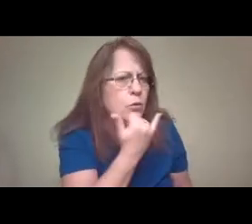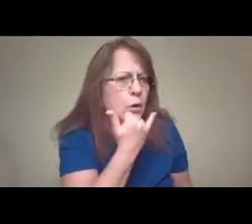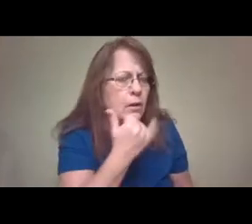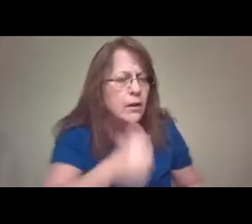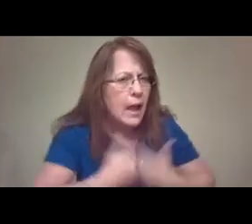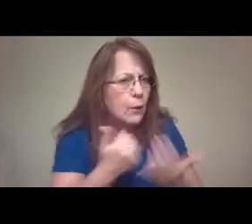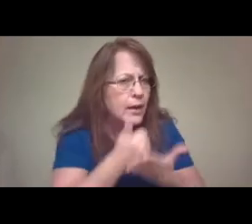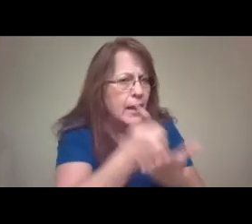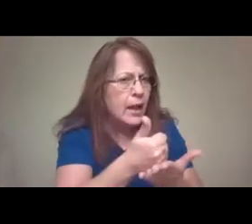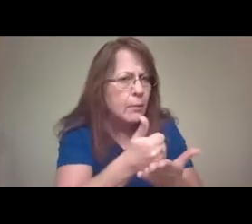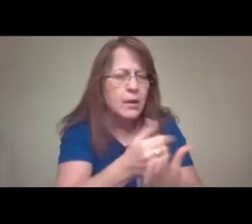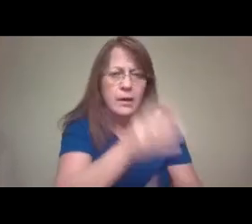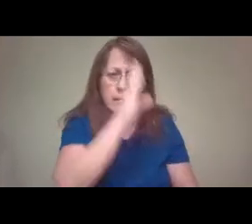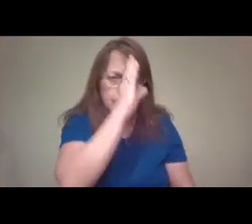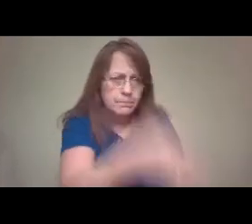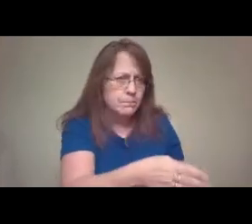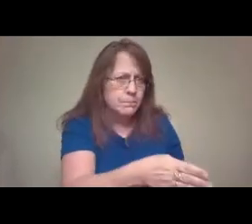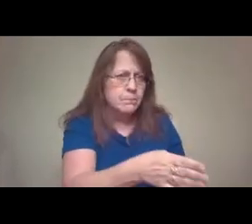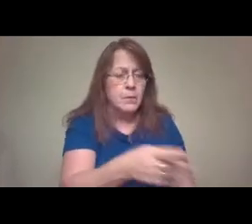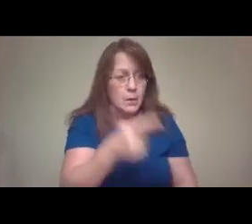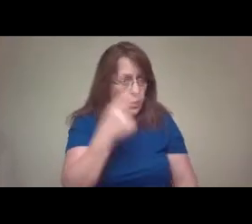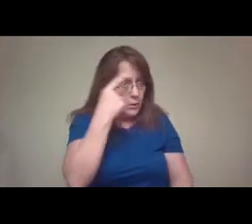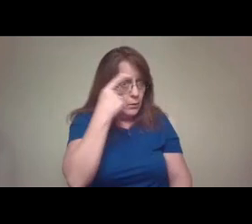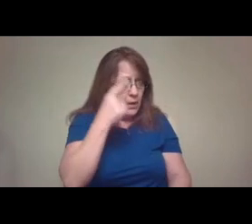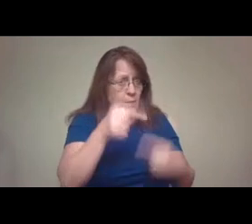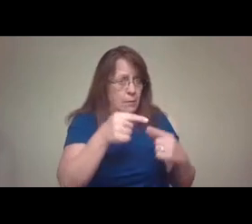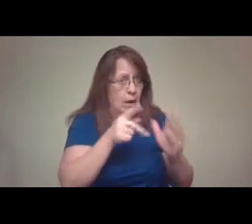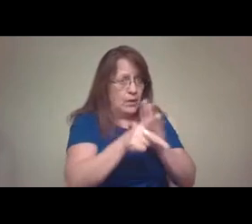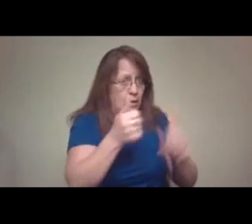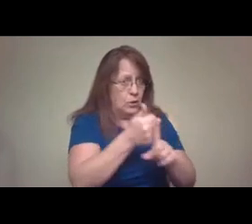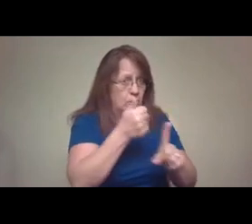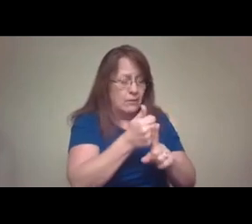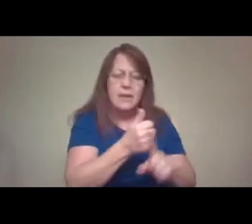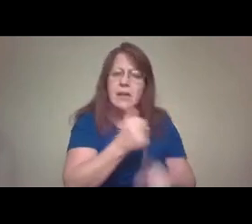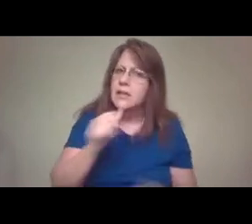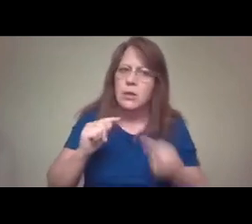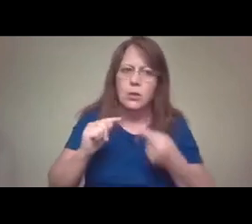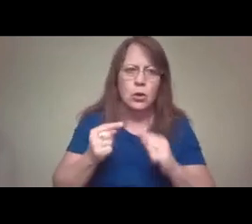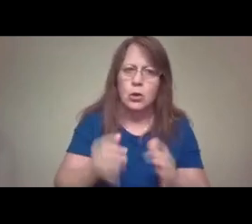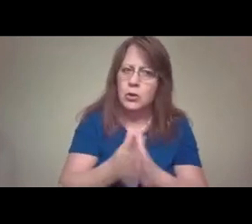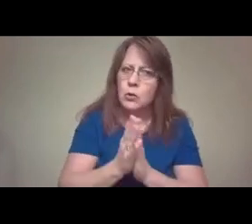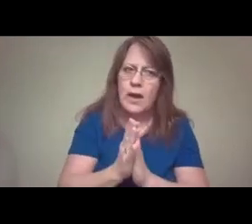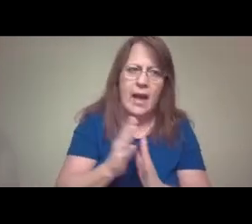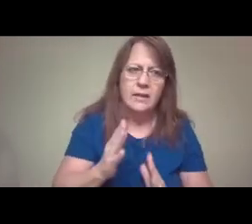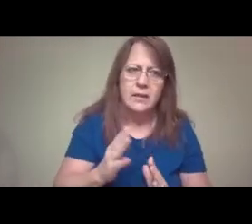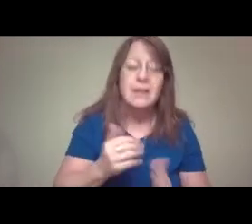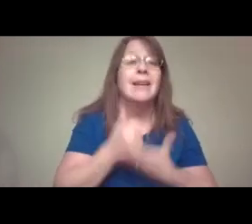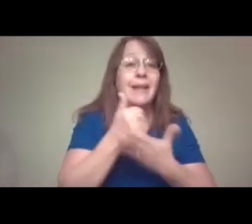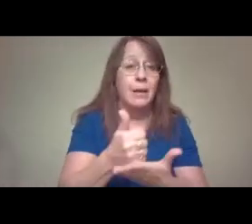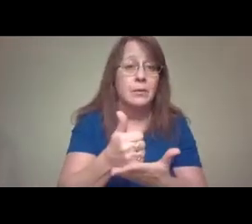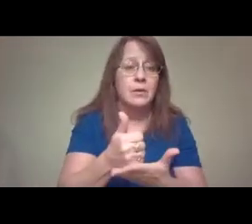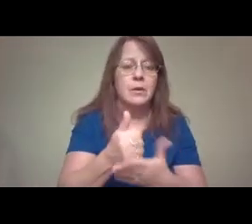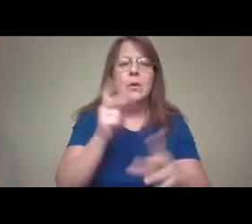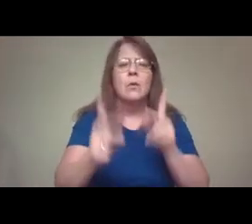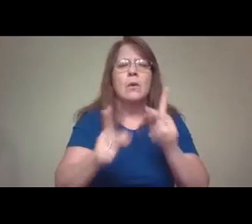ask straight out. Are you thinking about killing yourself? It doesn't hurt to ask. In fact, it helps. When people are thinking about